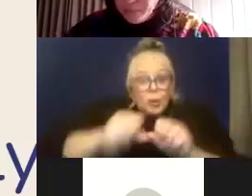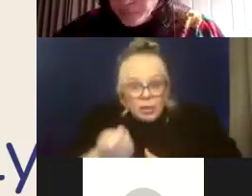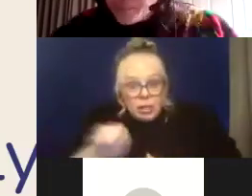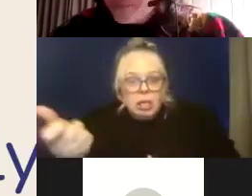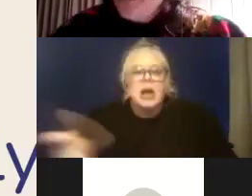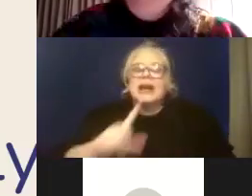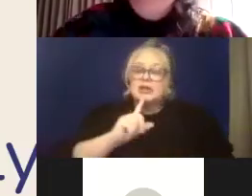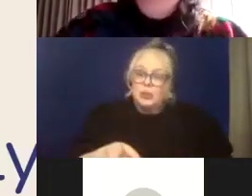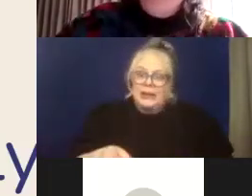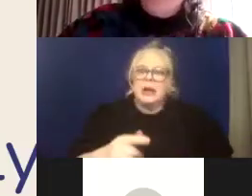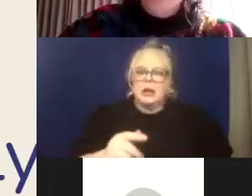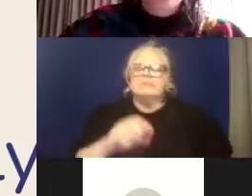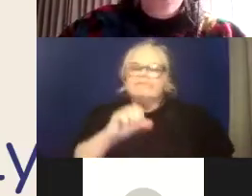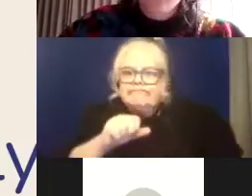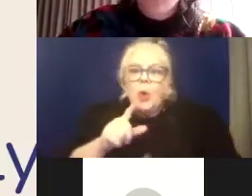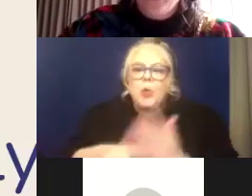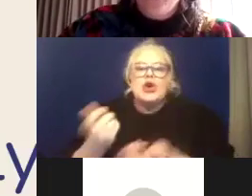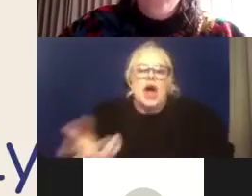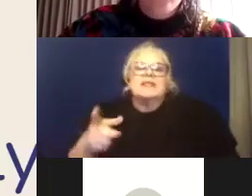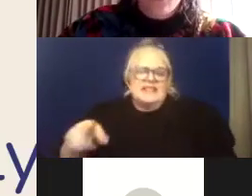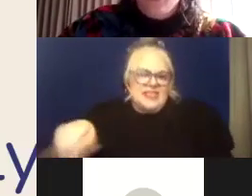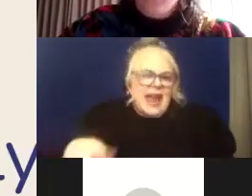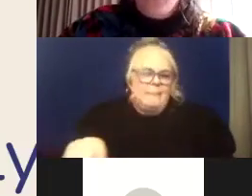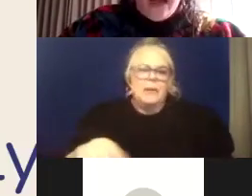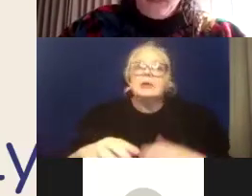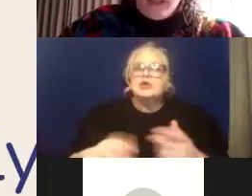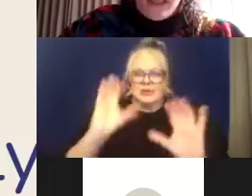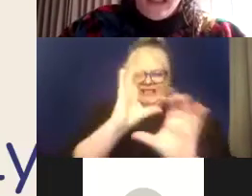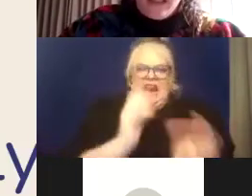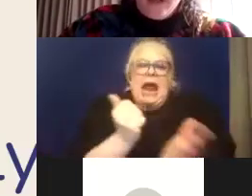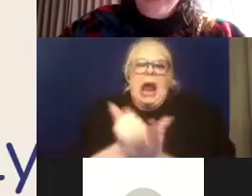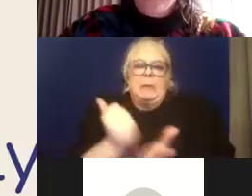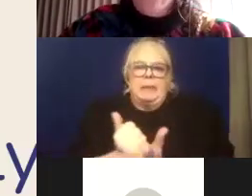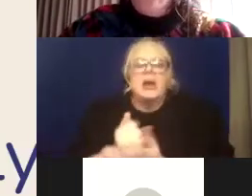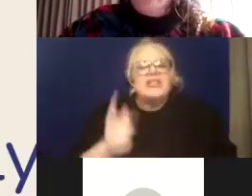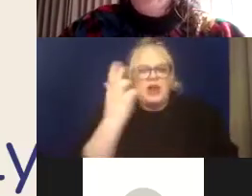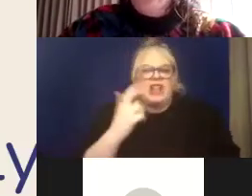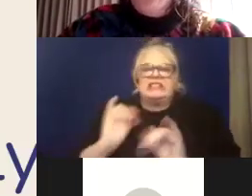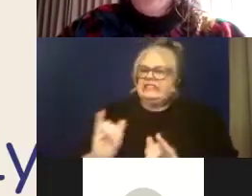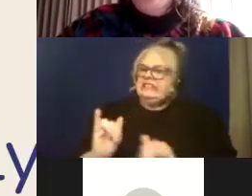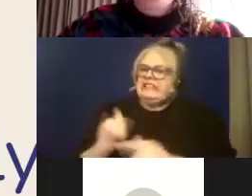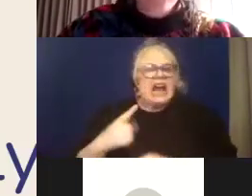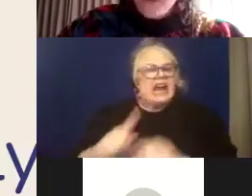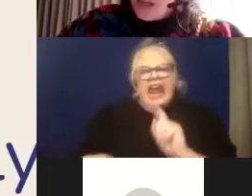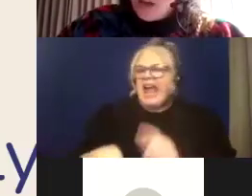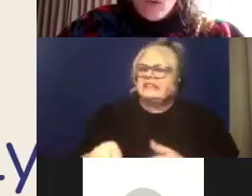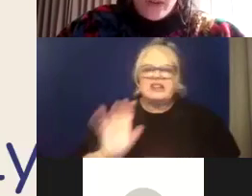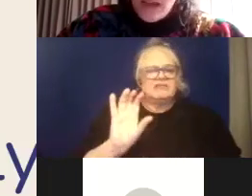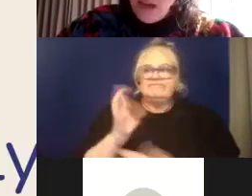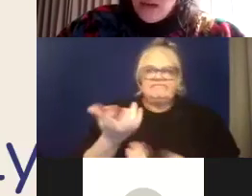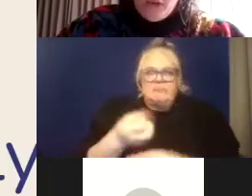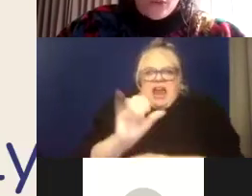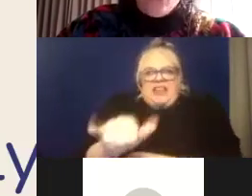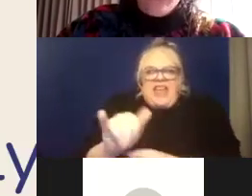away. And we will talk about all the options that exist for content removal, but it's not the beginning or